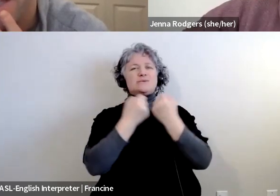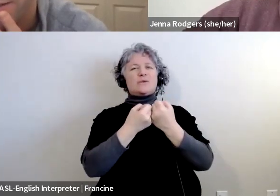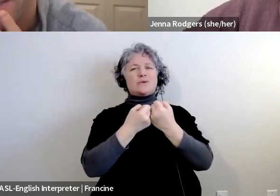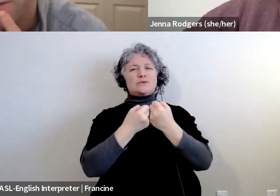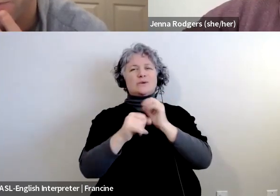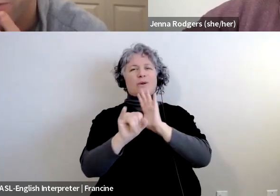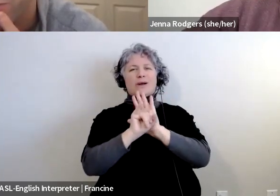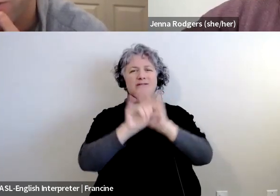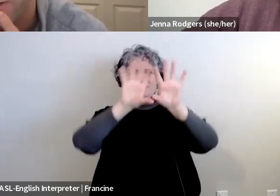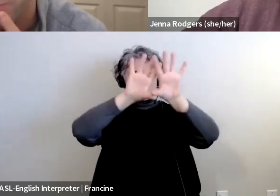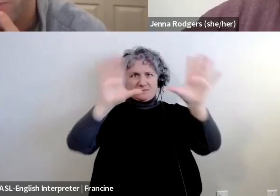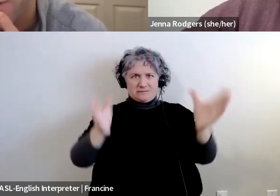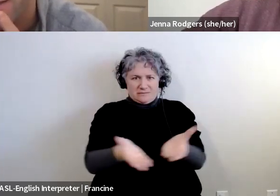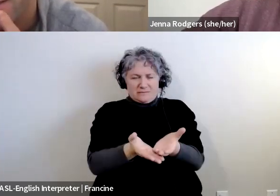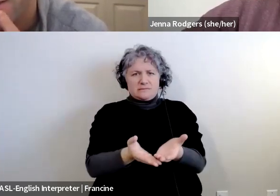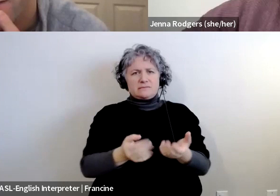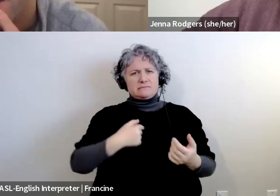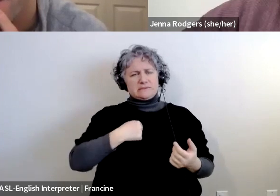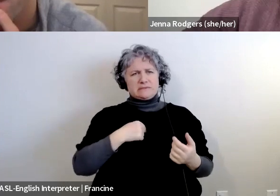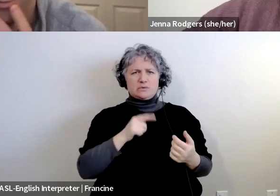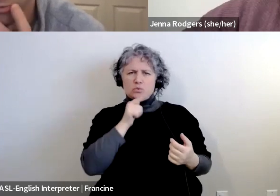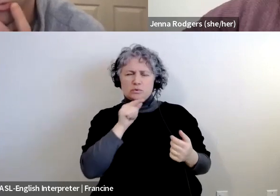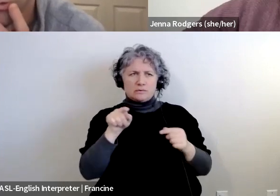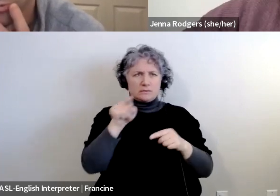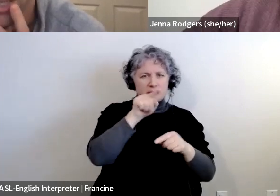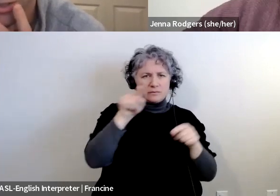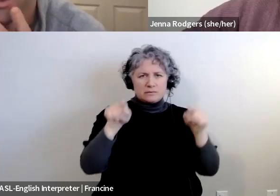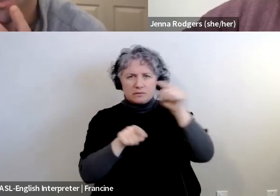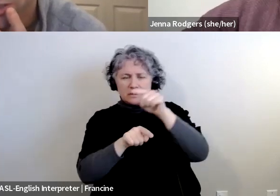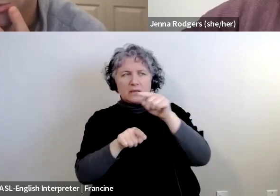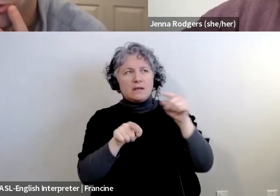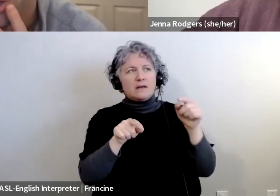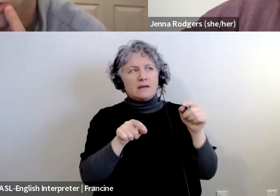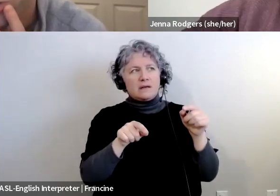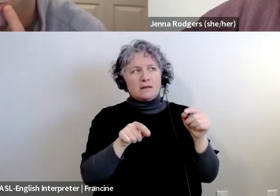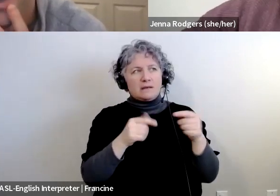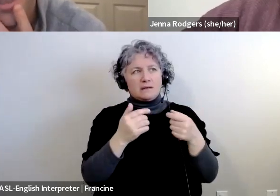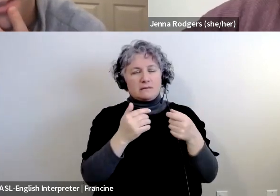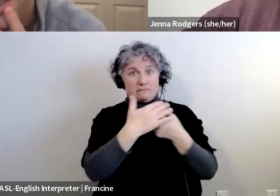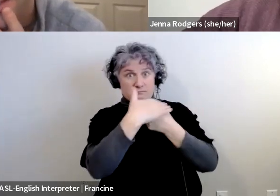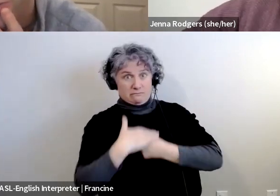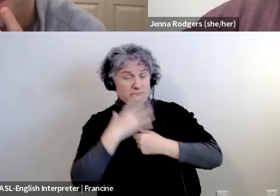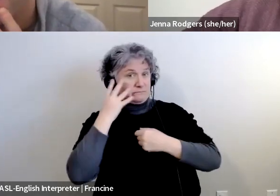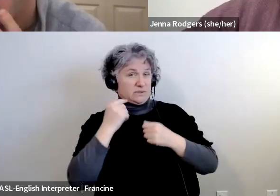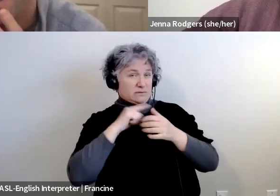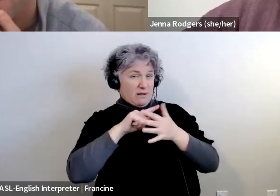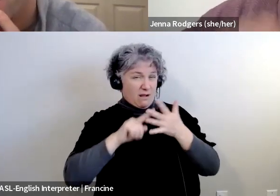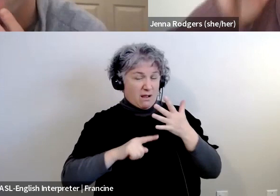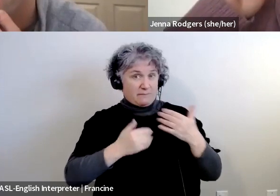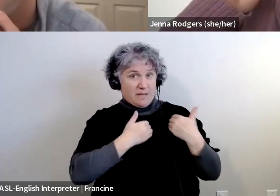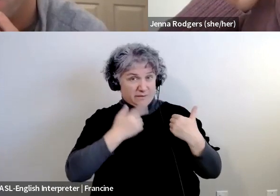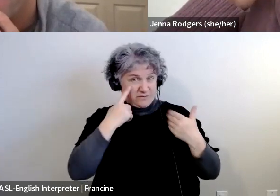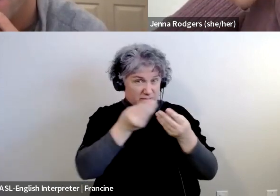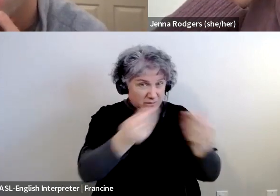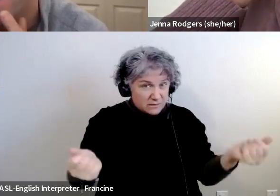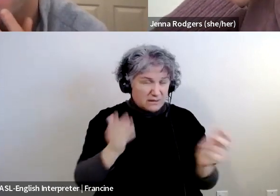about, again, is it folks who are just experiencing forms of oppression responsible for also facing that? Where if we have areas where we